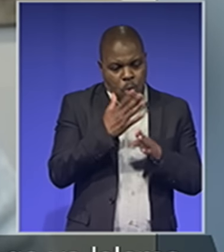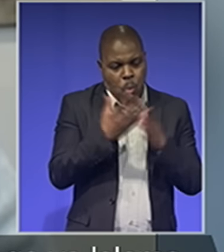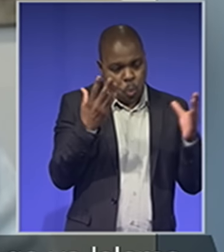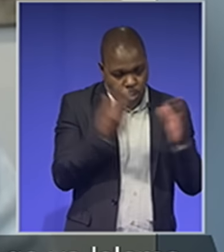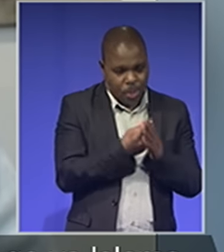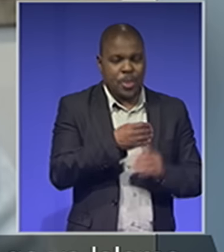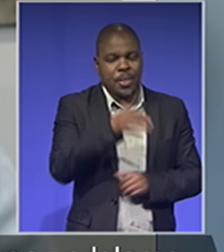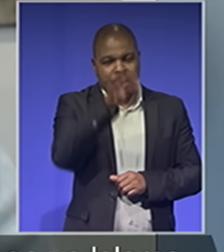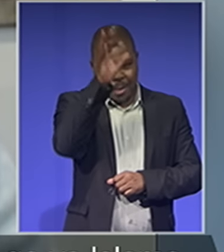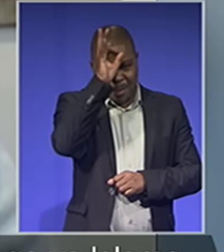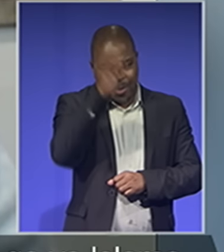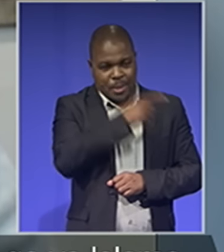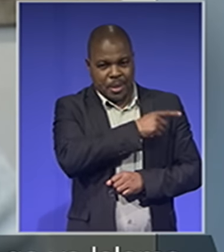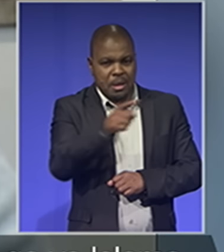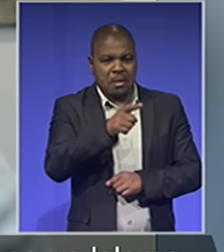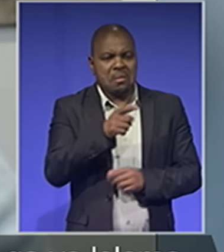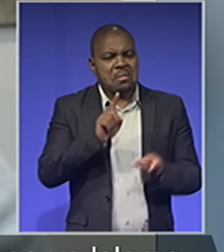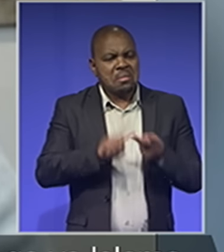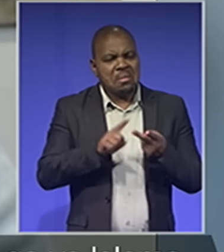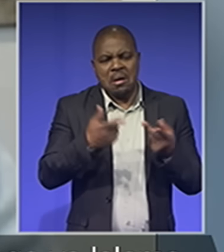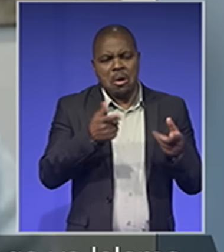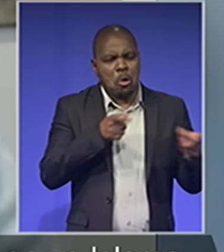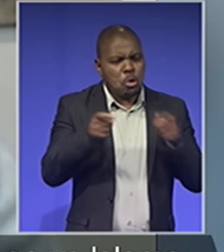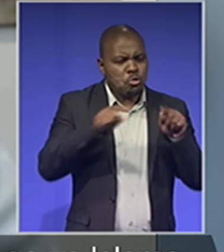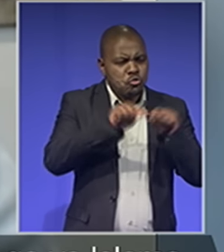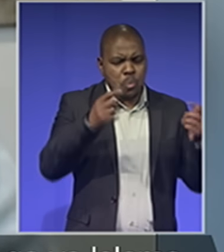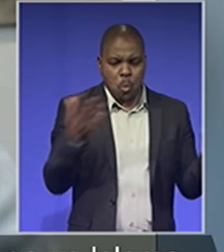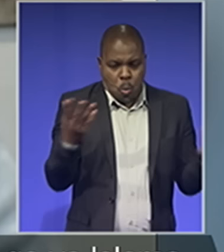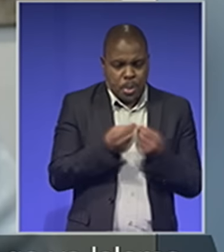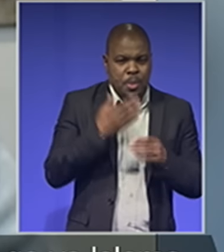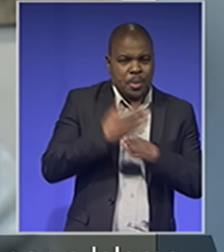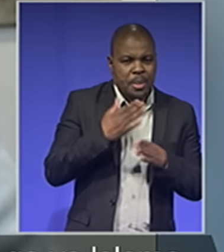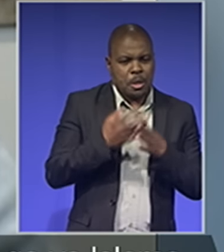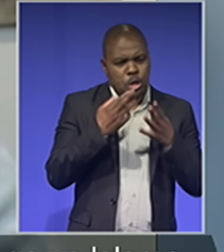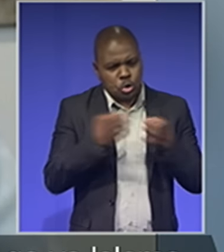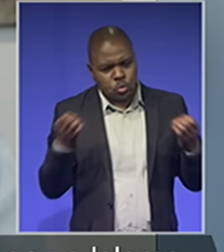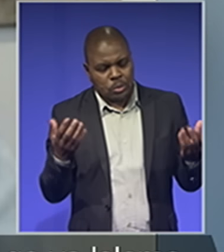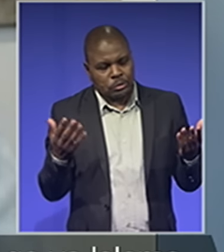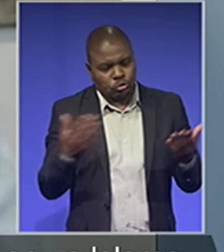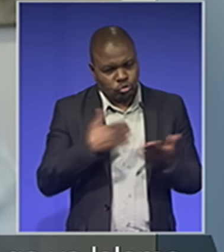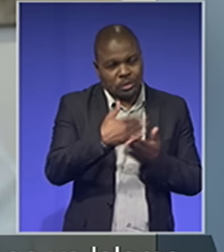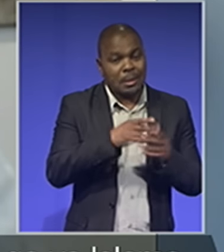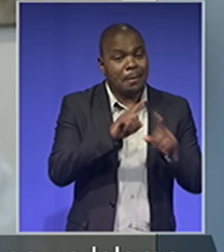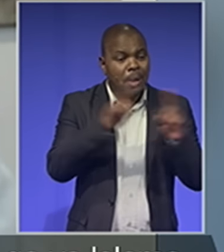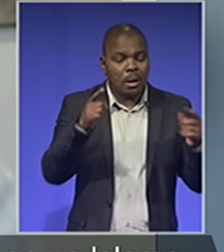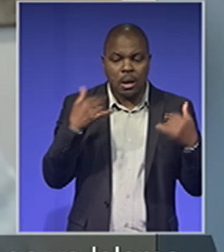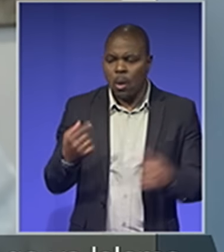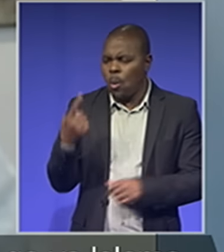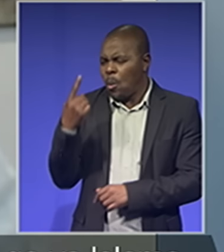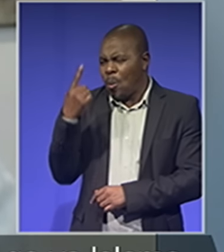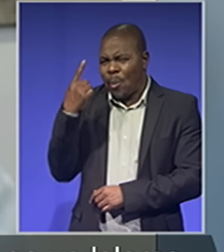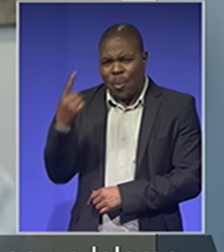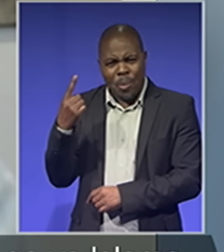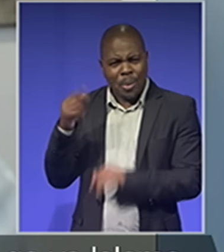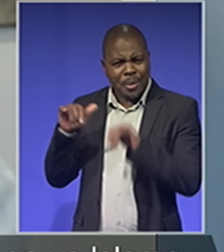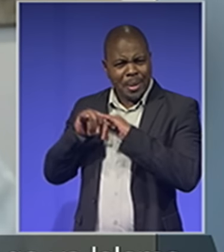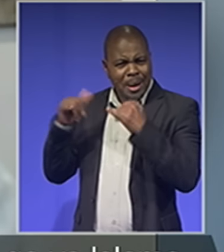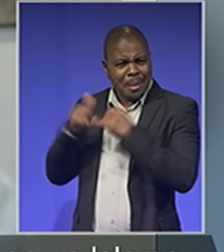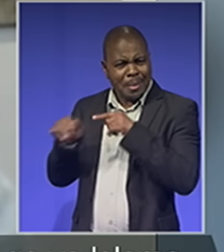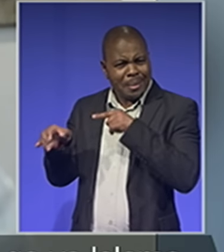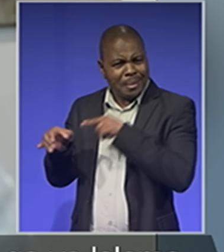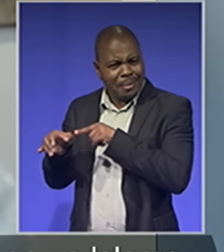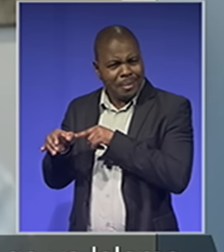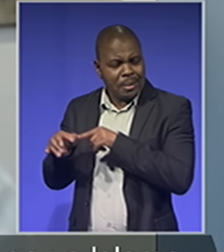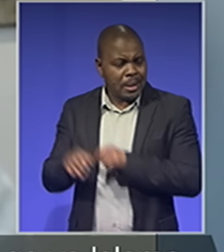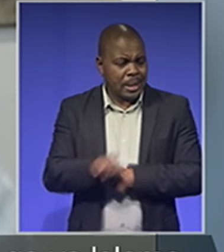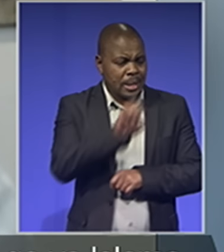police, so that they share control rooms and they share resources on the ground. When you hear of one particular company that isn't a part